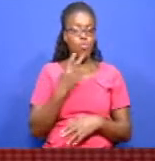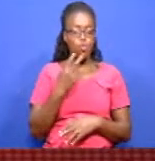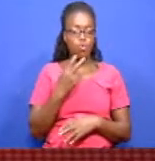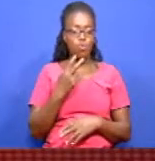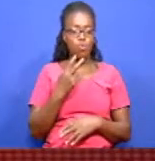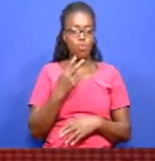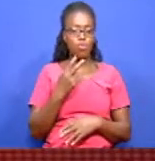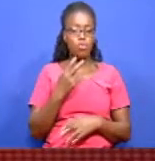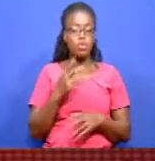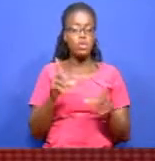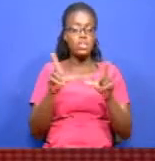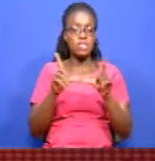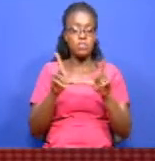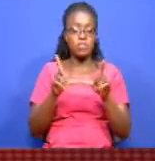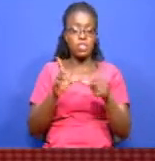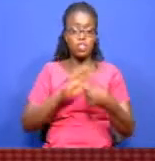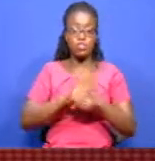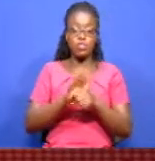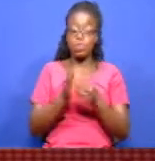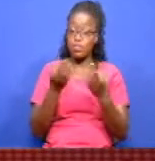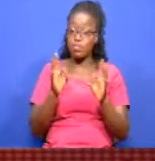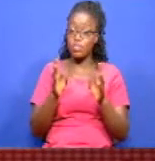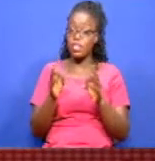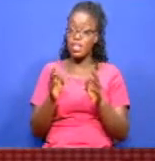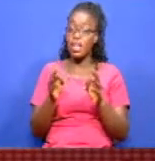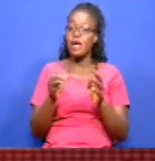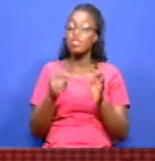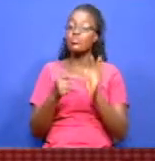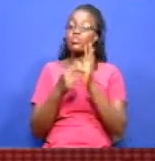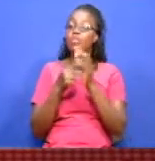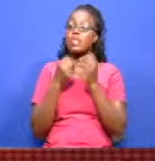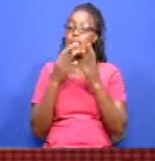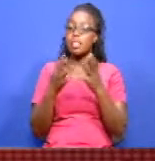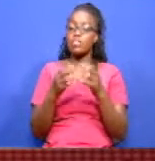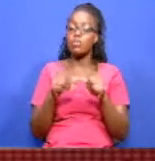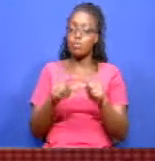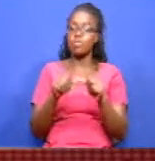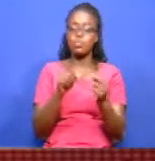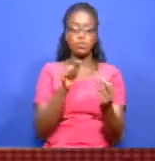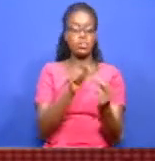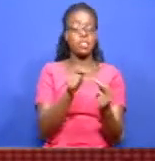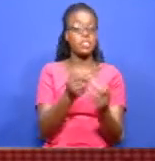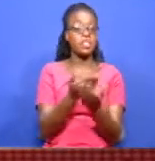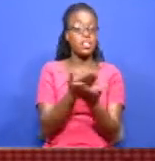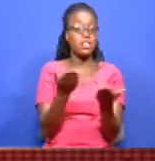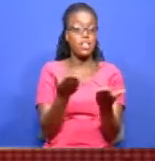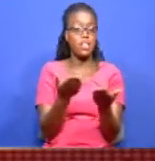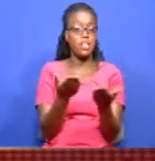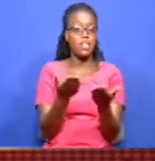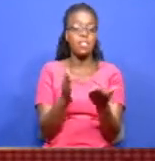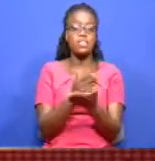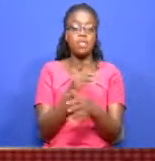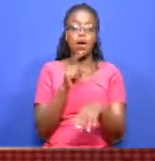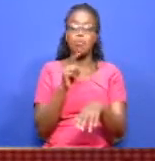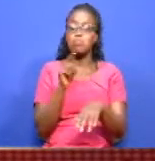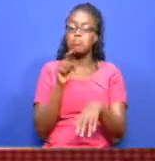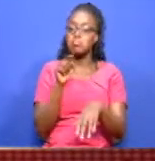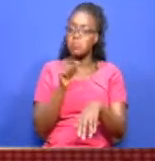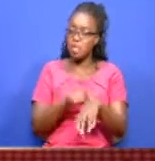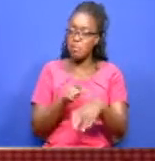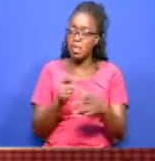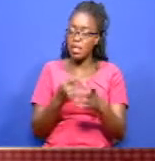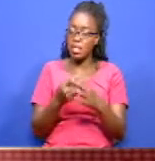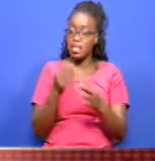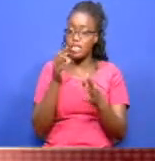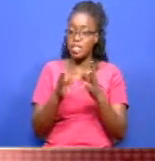COVID-free 19 certificate, we will continue to subject them to our tests at the border. At that point, then, if they